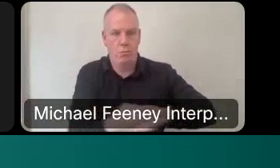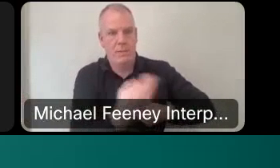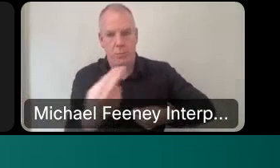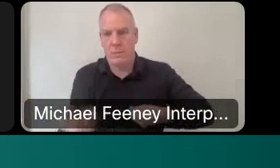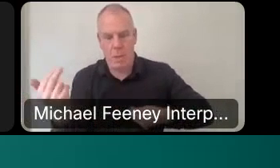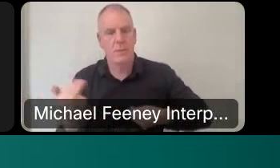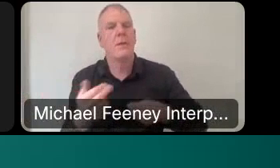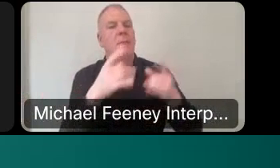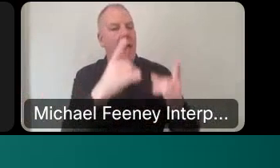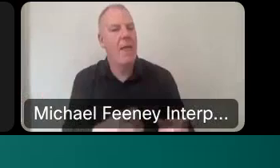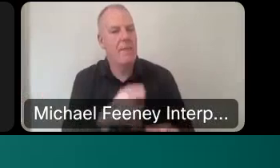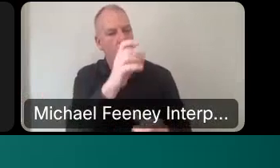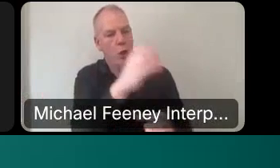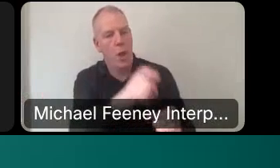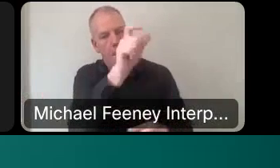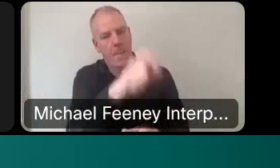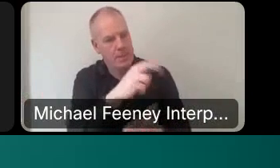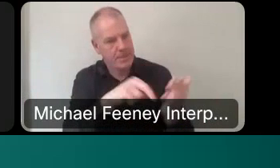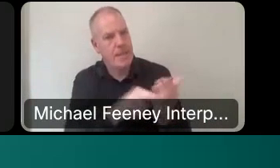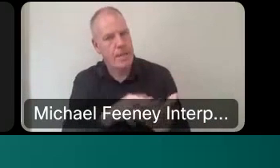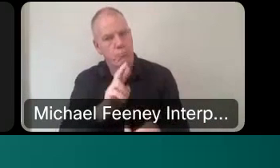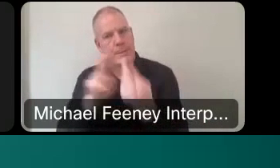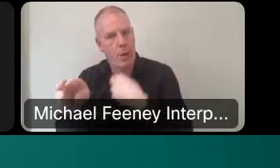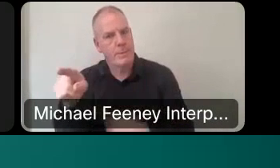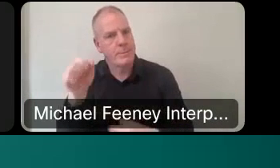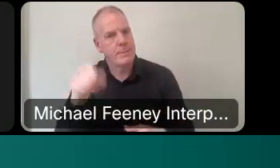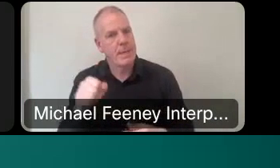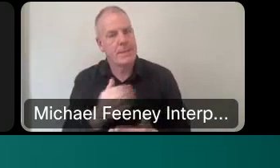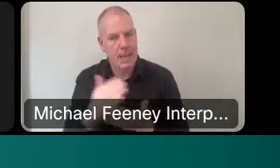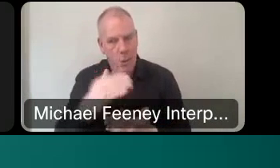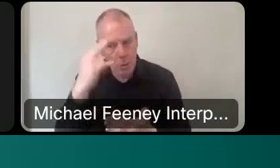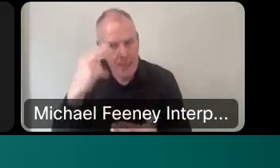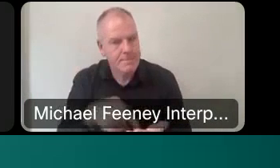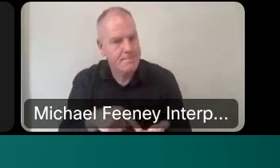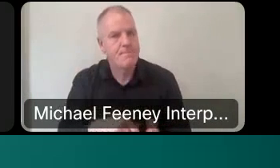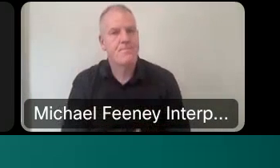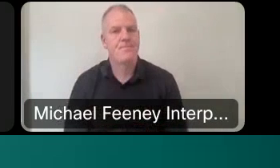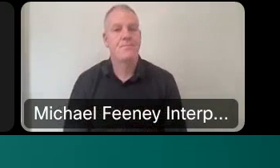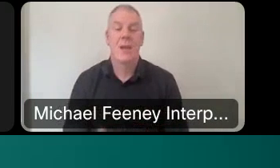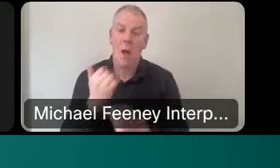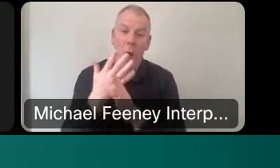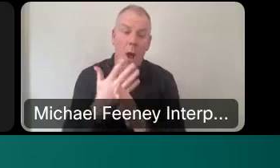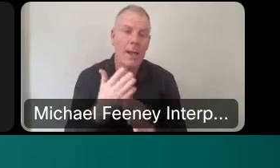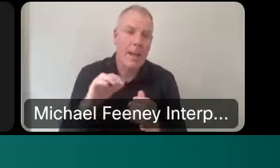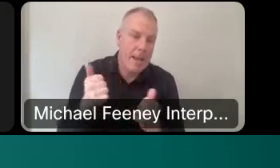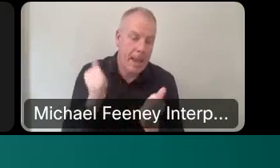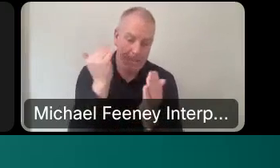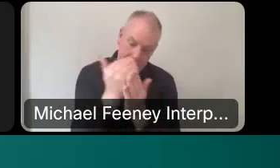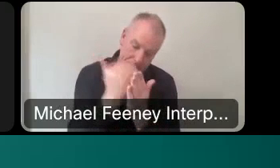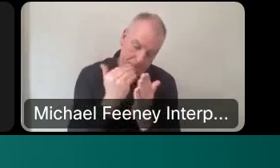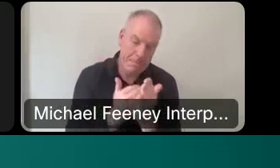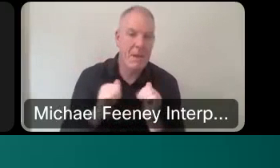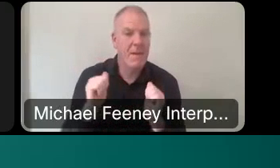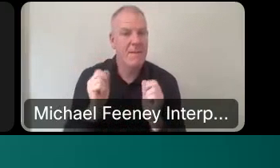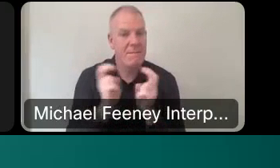be signed by the healthcare practitioner who's providing the response to the clarification. And again, all of these records must be kept on file